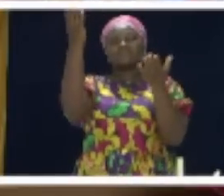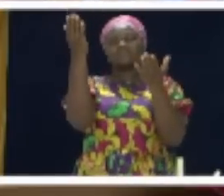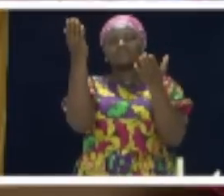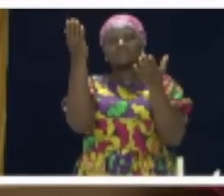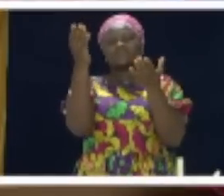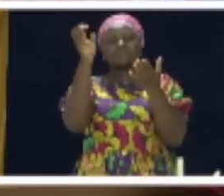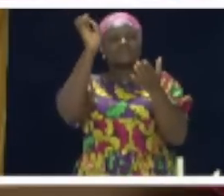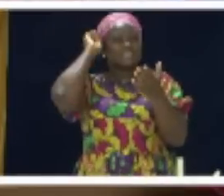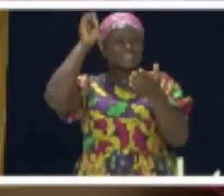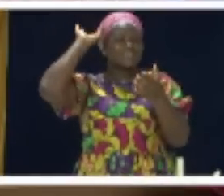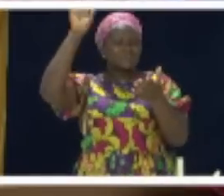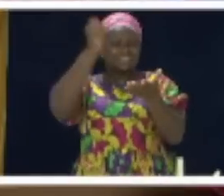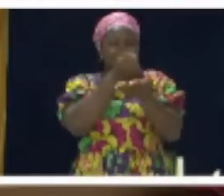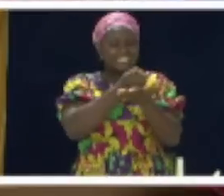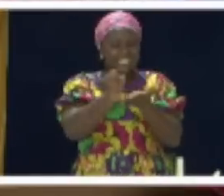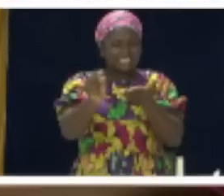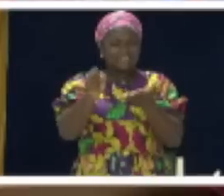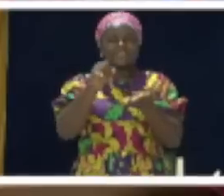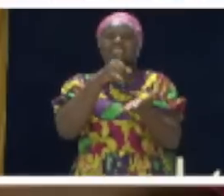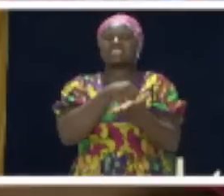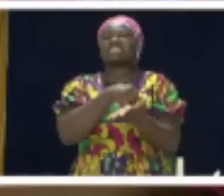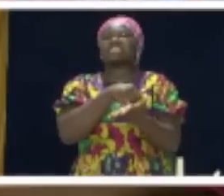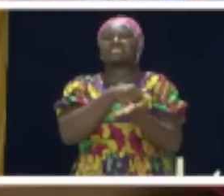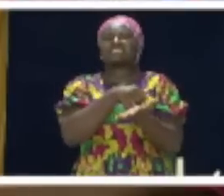He will sanctify it.